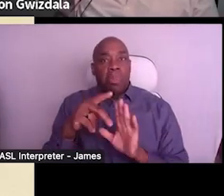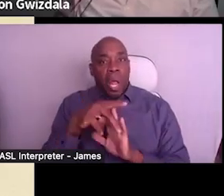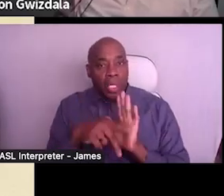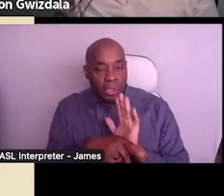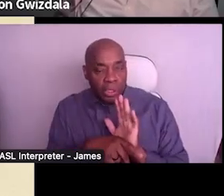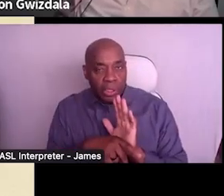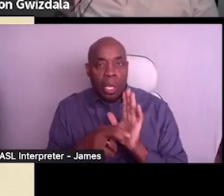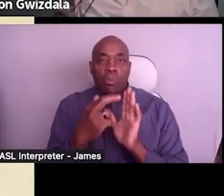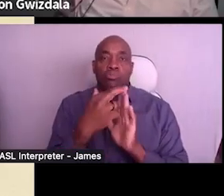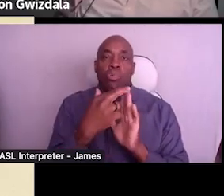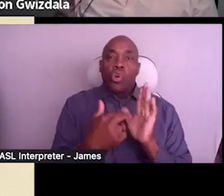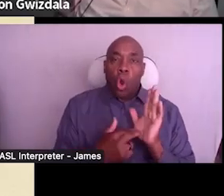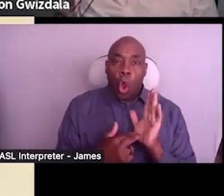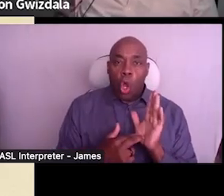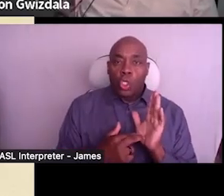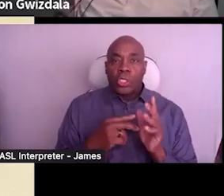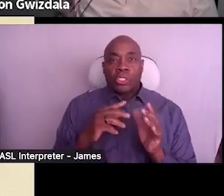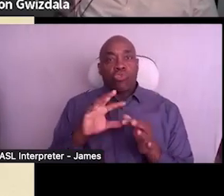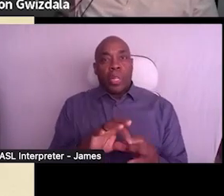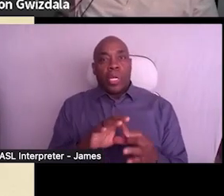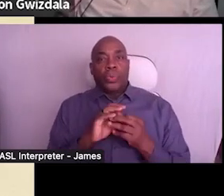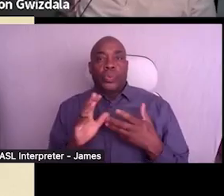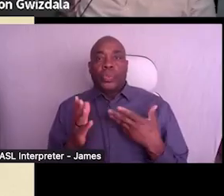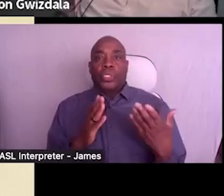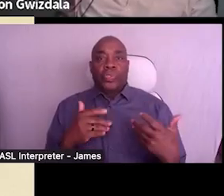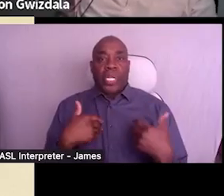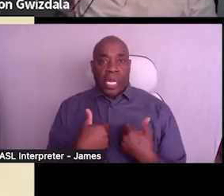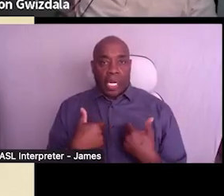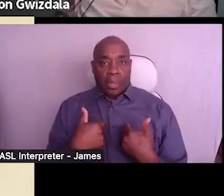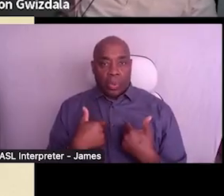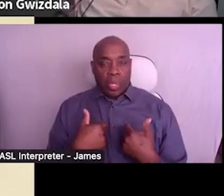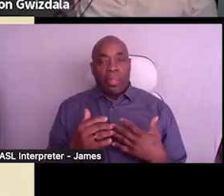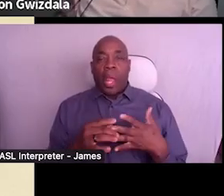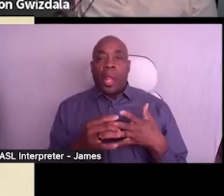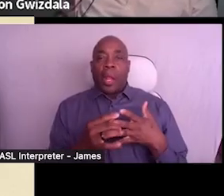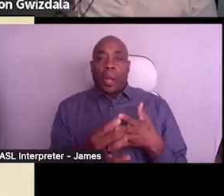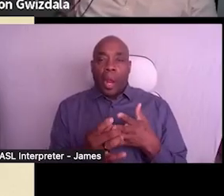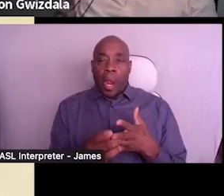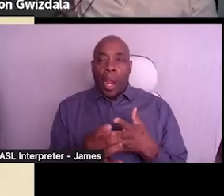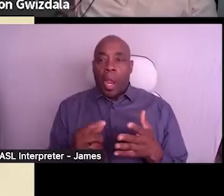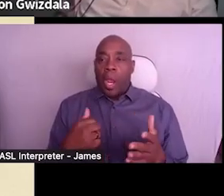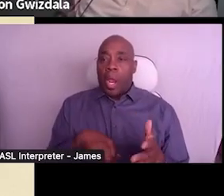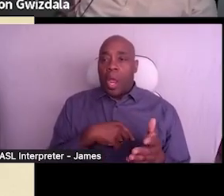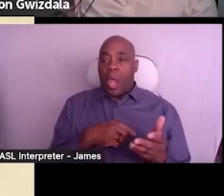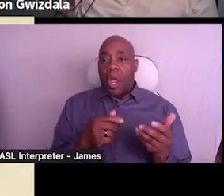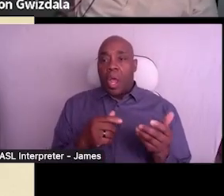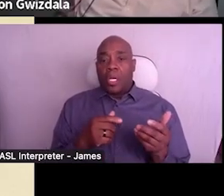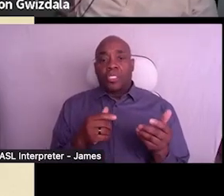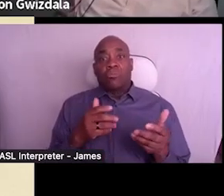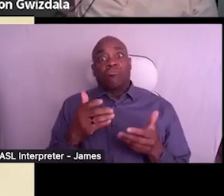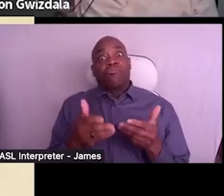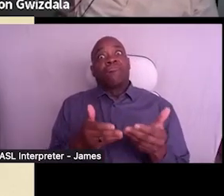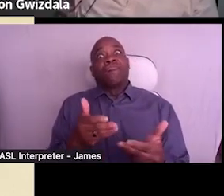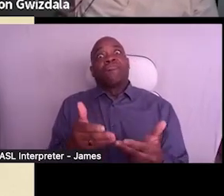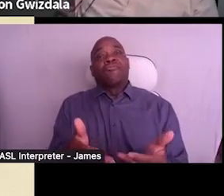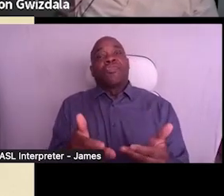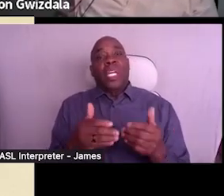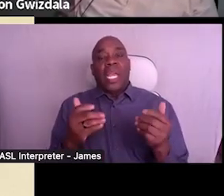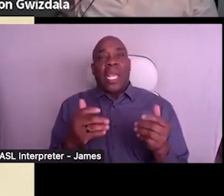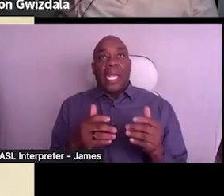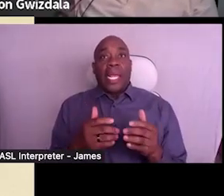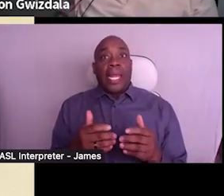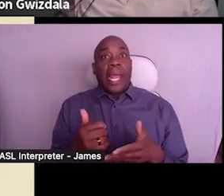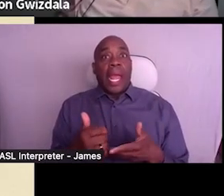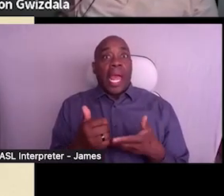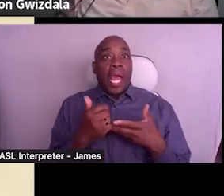protocol concerning service animals that guide us down the path and guide us in an